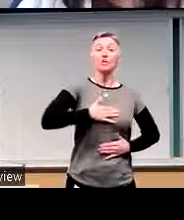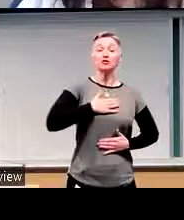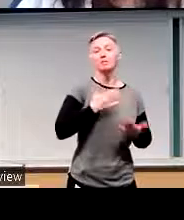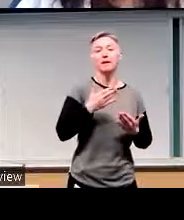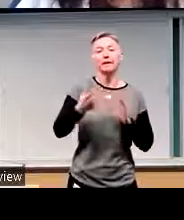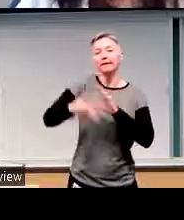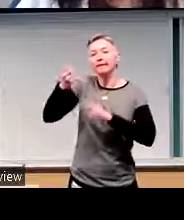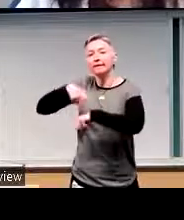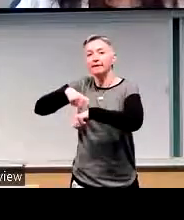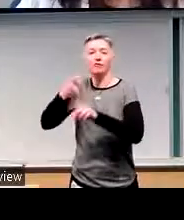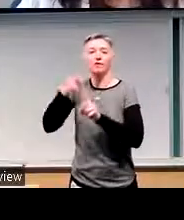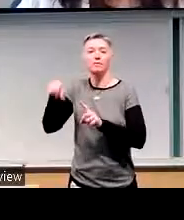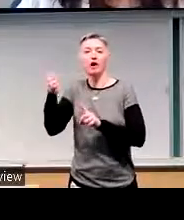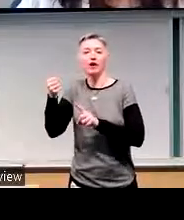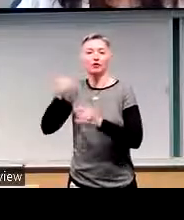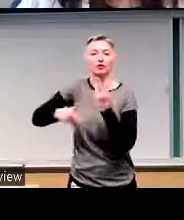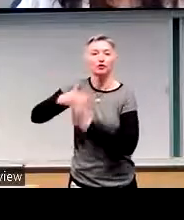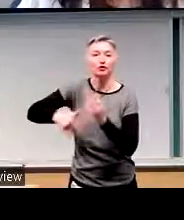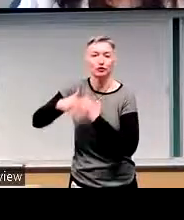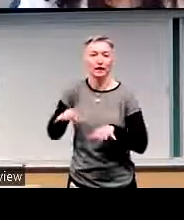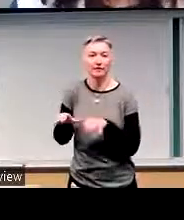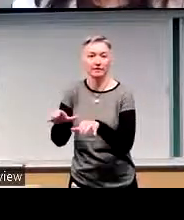activities, including social engagement.